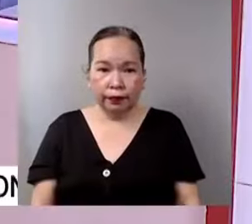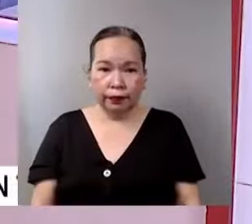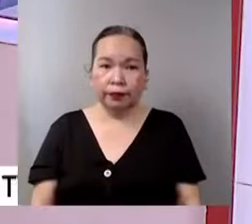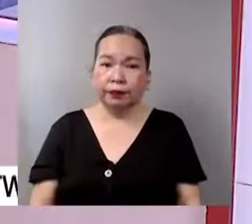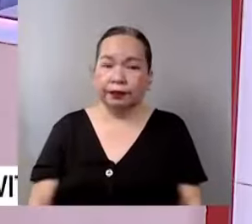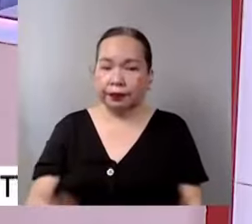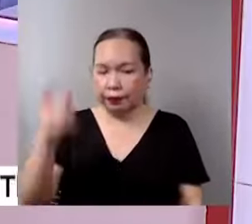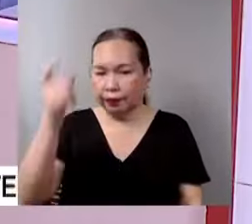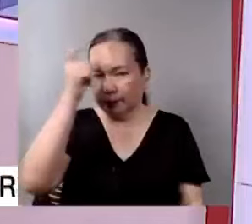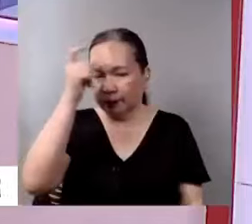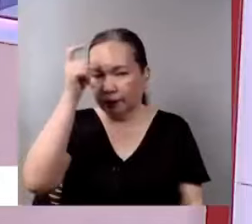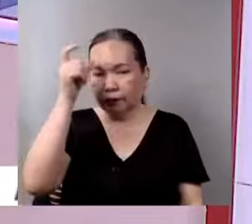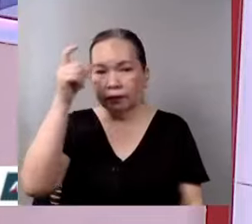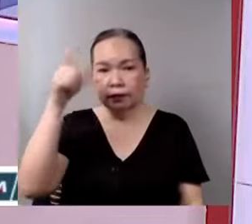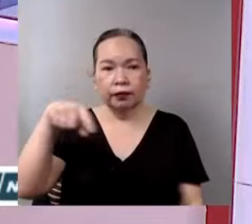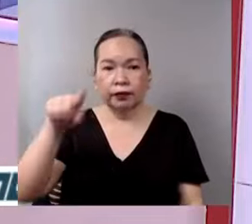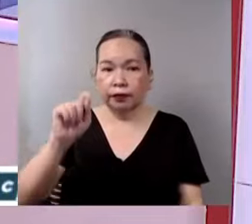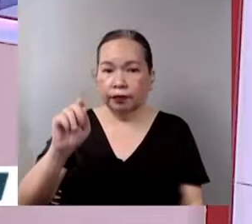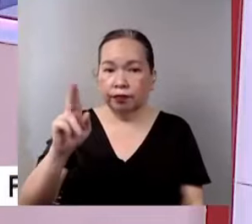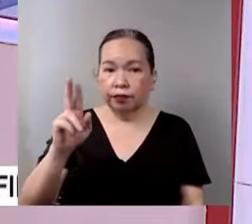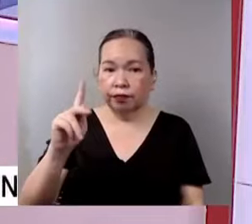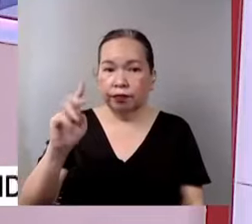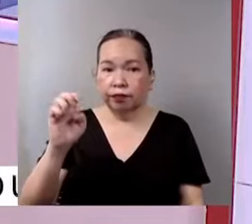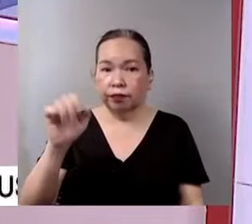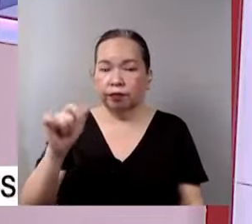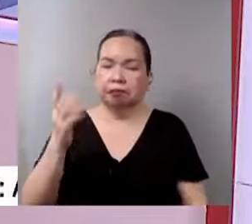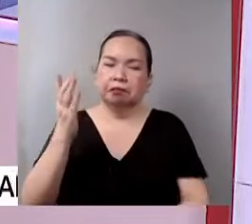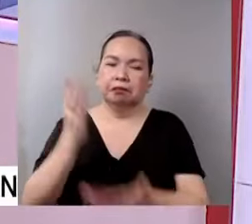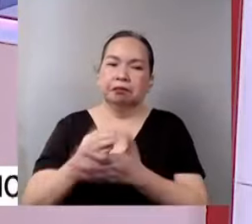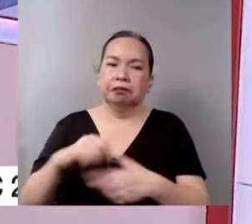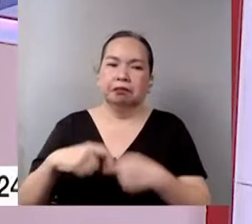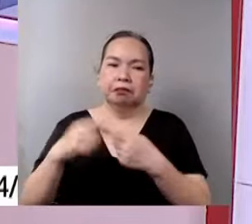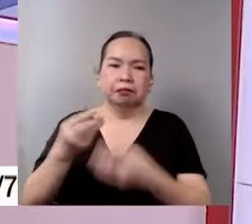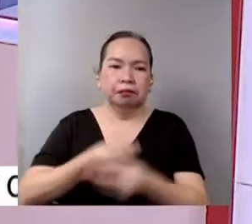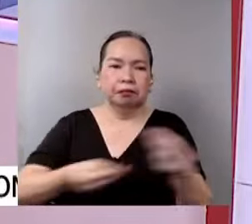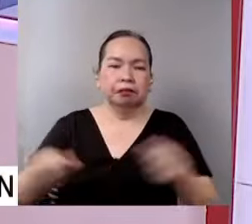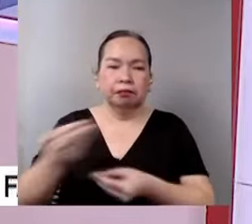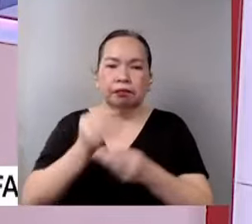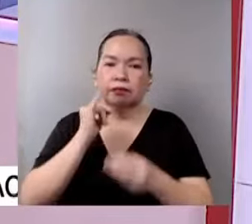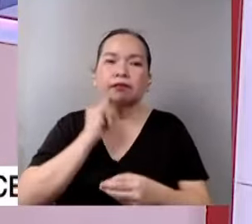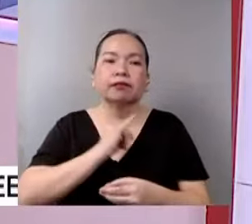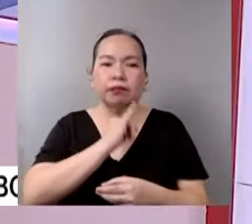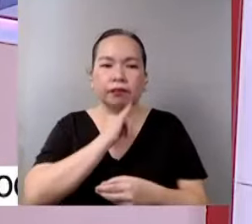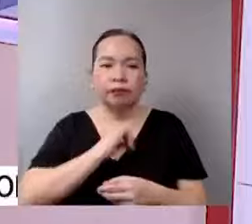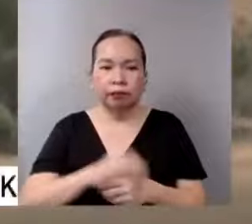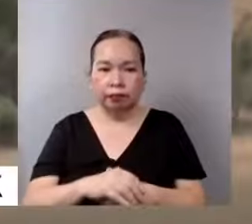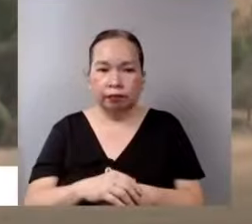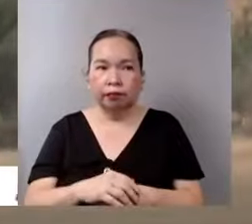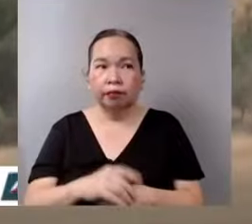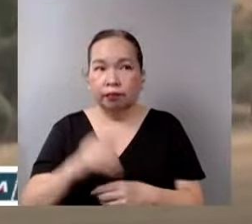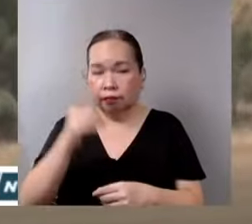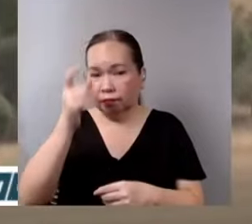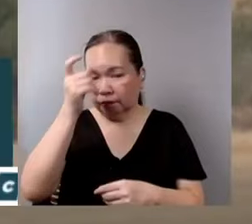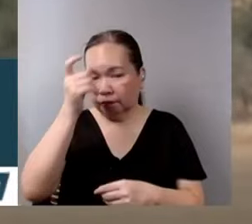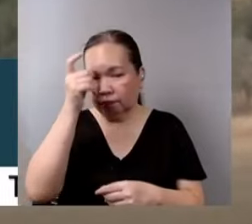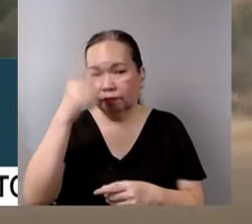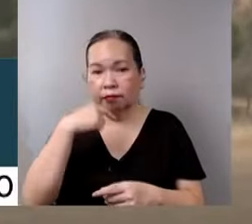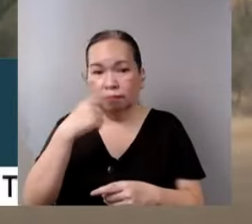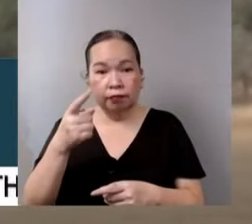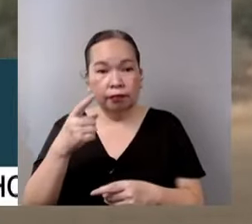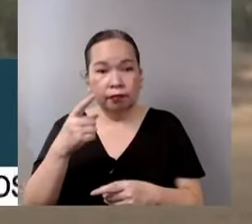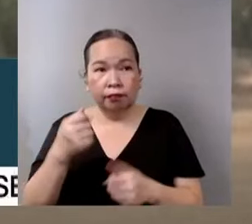all trade with Israel, citing the worsening humanitarian situation in Palestinian territories. Turkey's trade minister says export